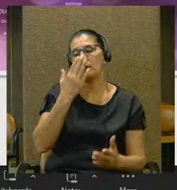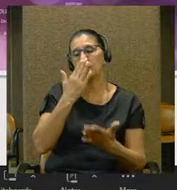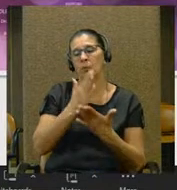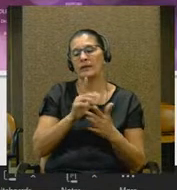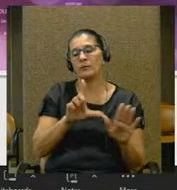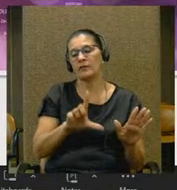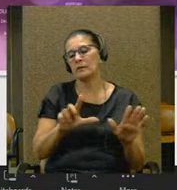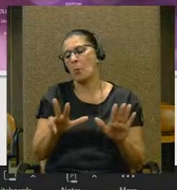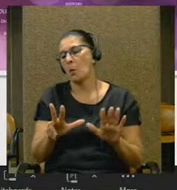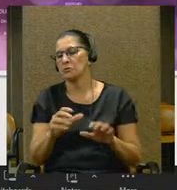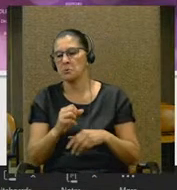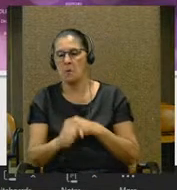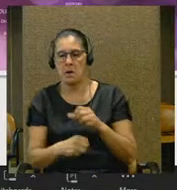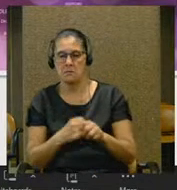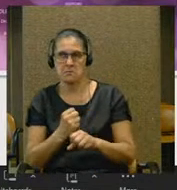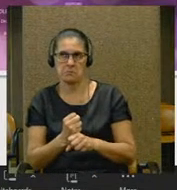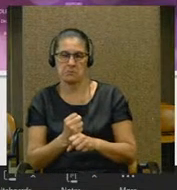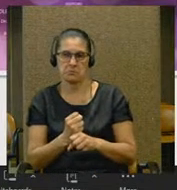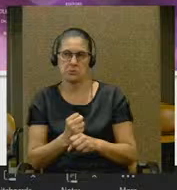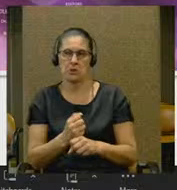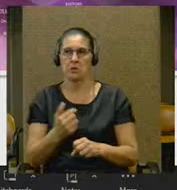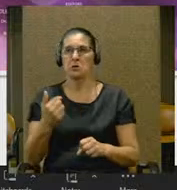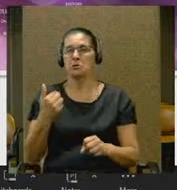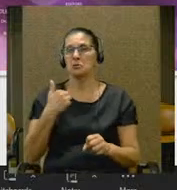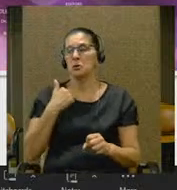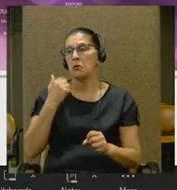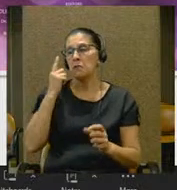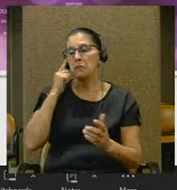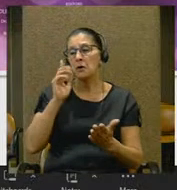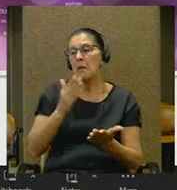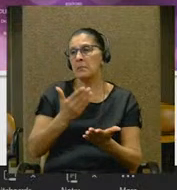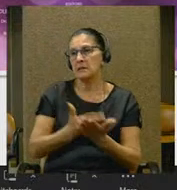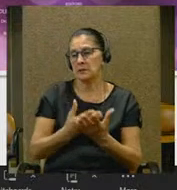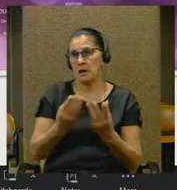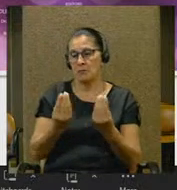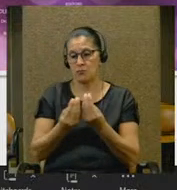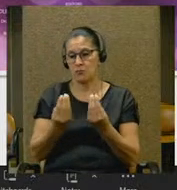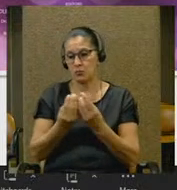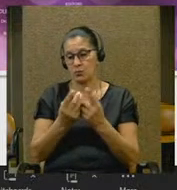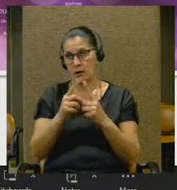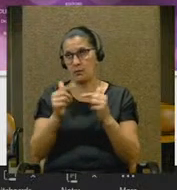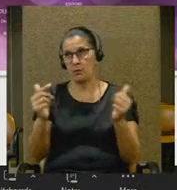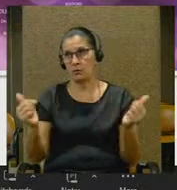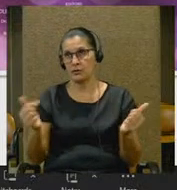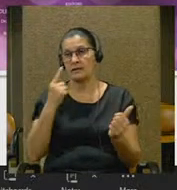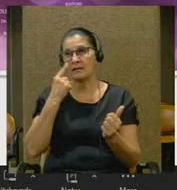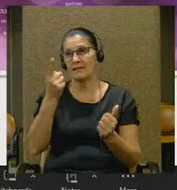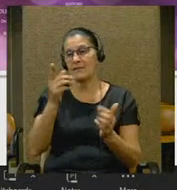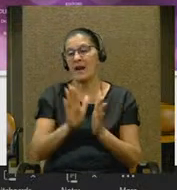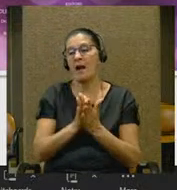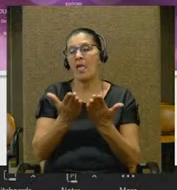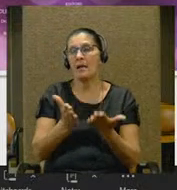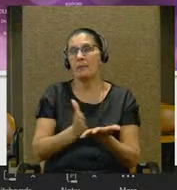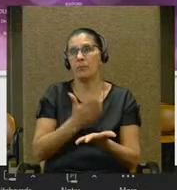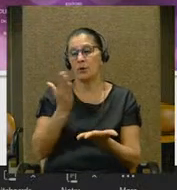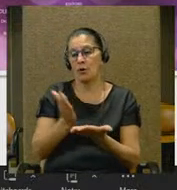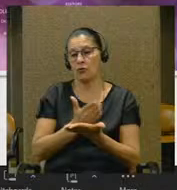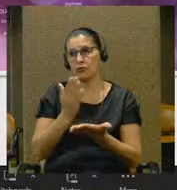A lot of what I'm going to present is based on books and reports that are free to download. So if you just wanted to go to